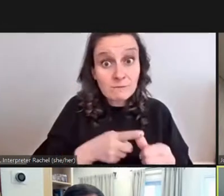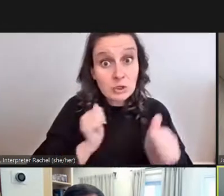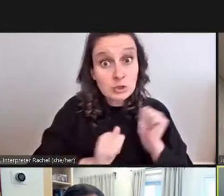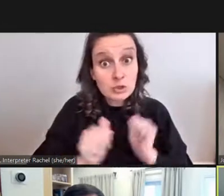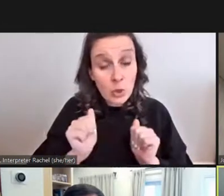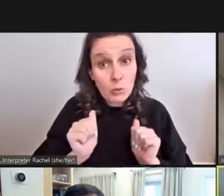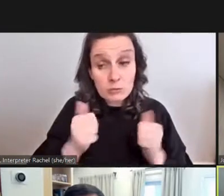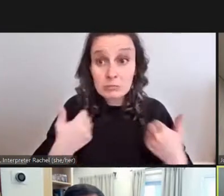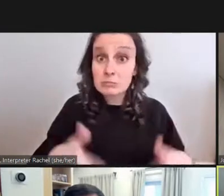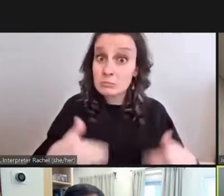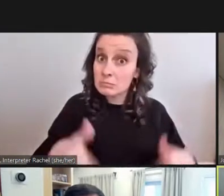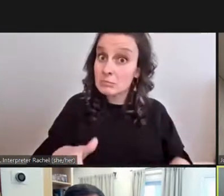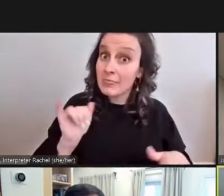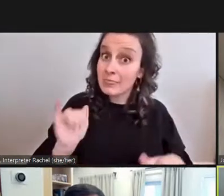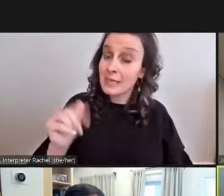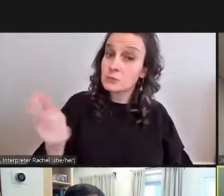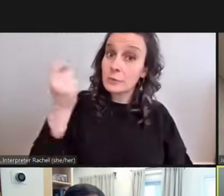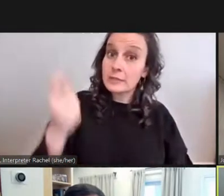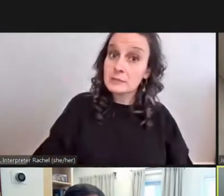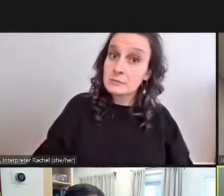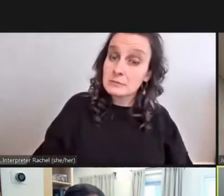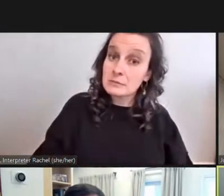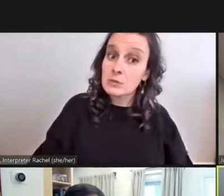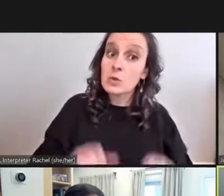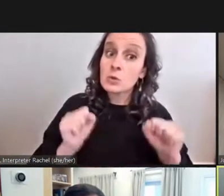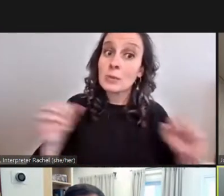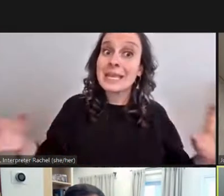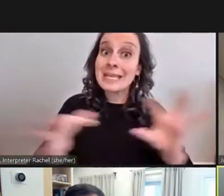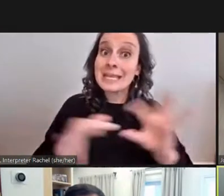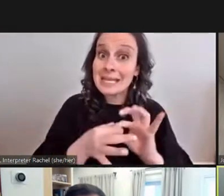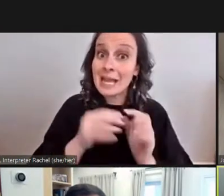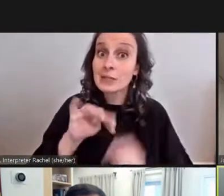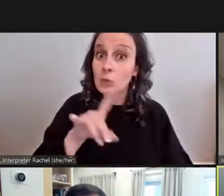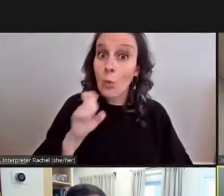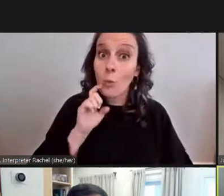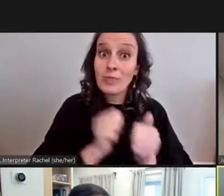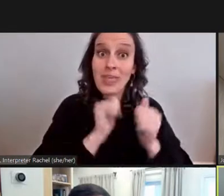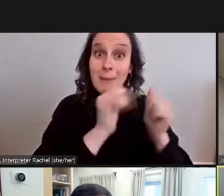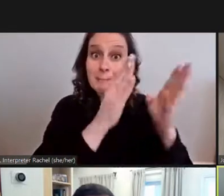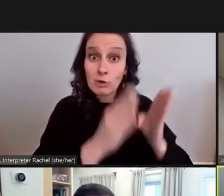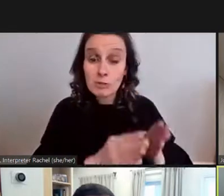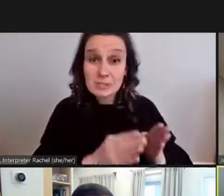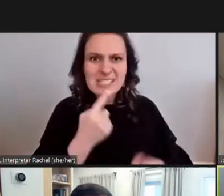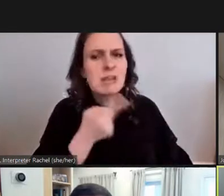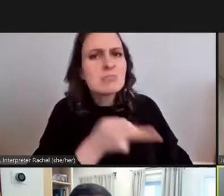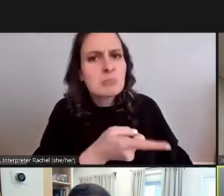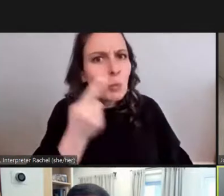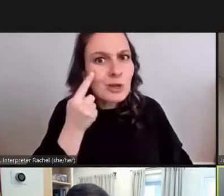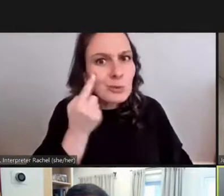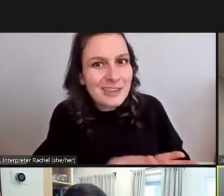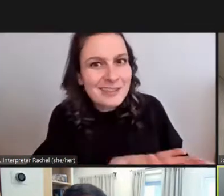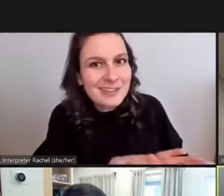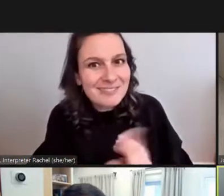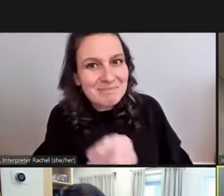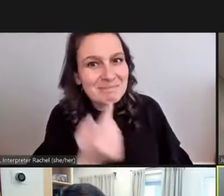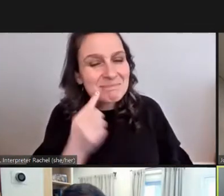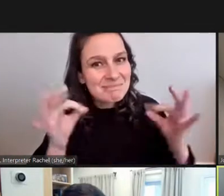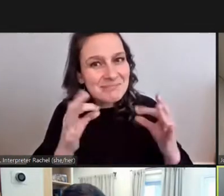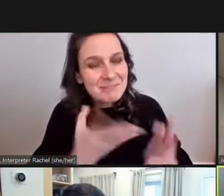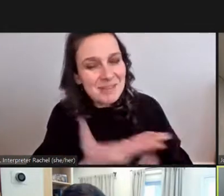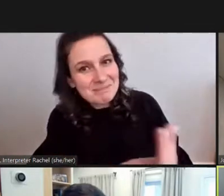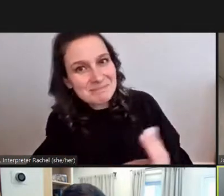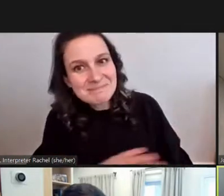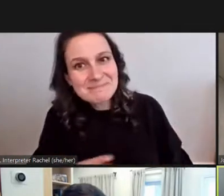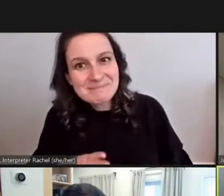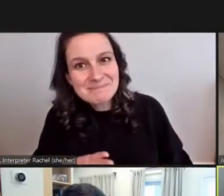that's a win, right? Because then we can also connect Nicole to that person and say, what did you think? Give us a little bit of feedback.